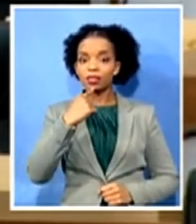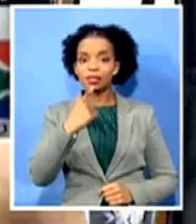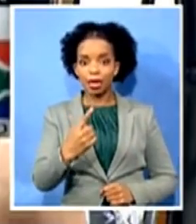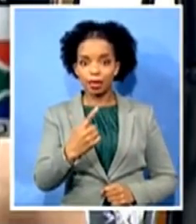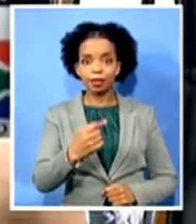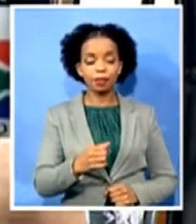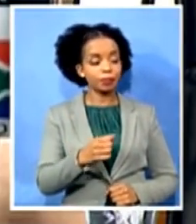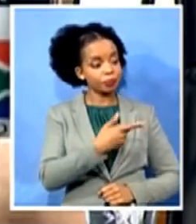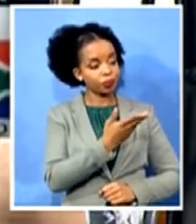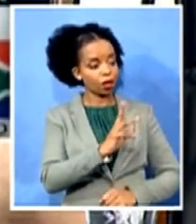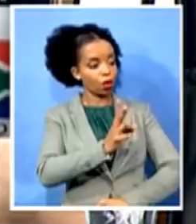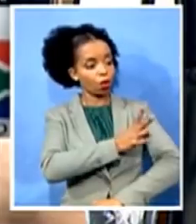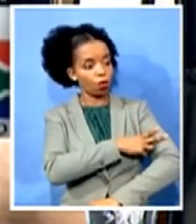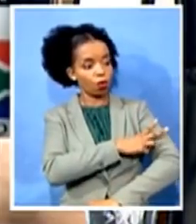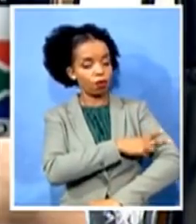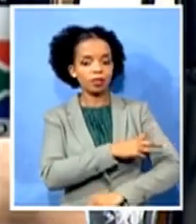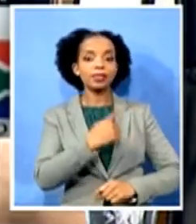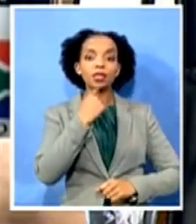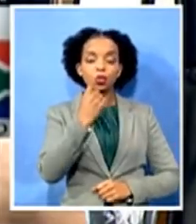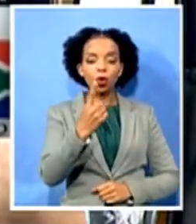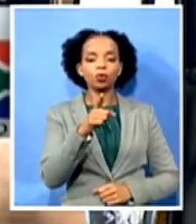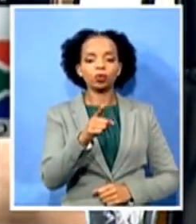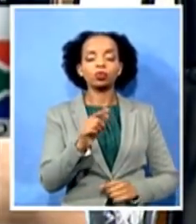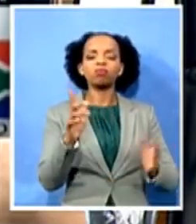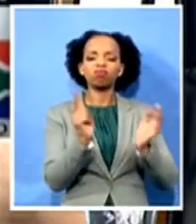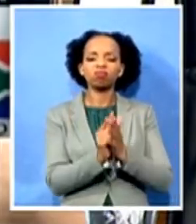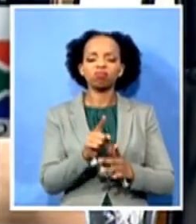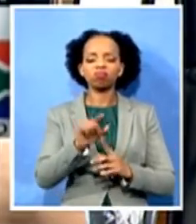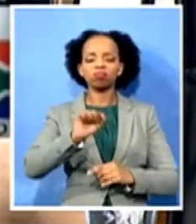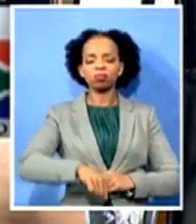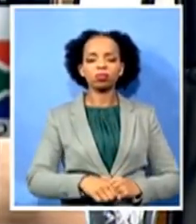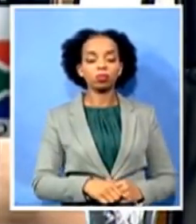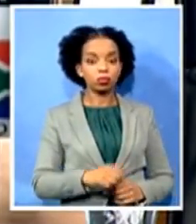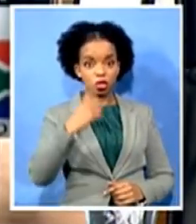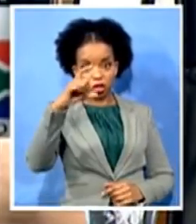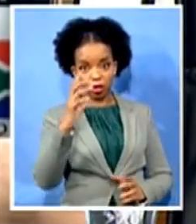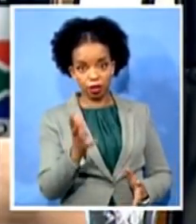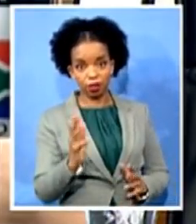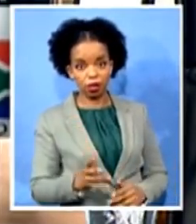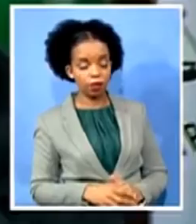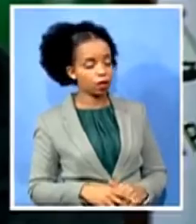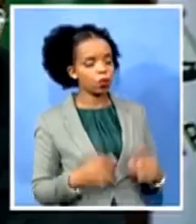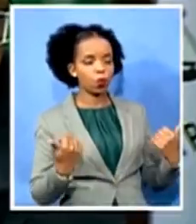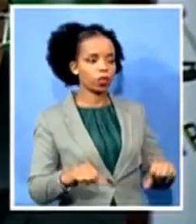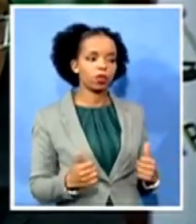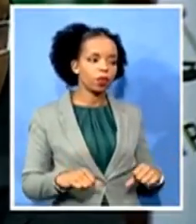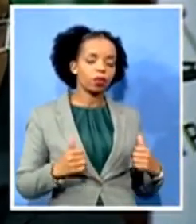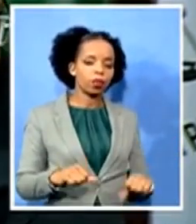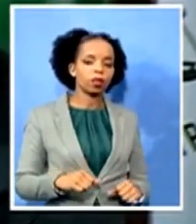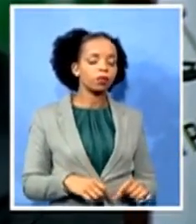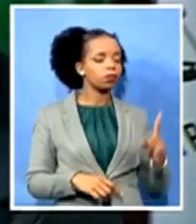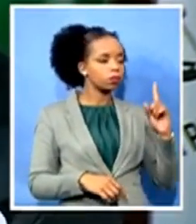that? No, I didn't check it, Chair. Let me ask this question.